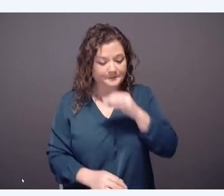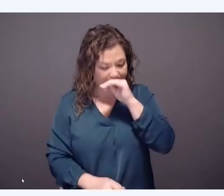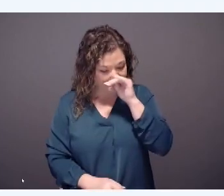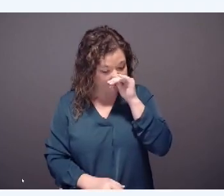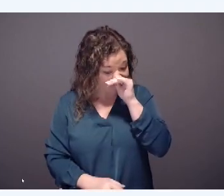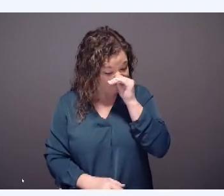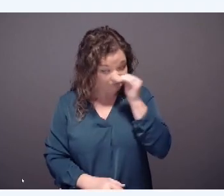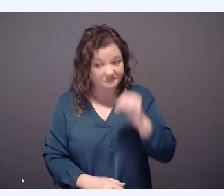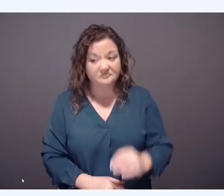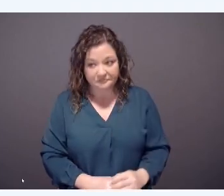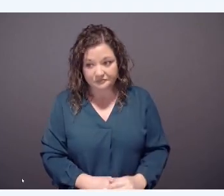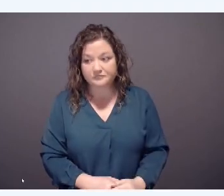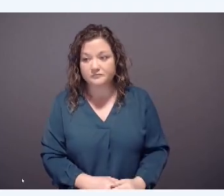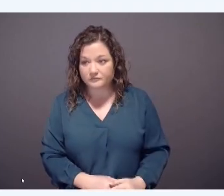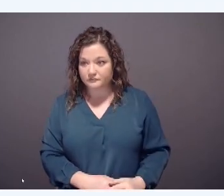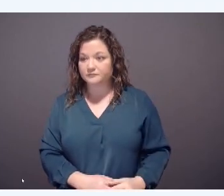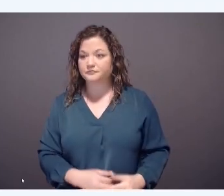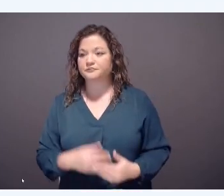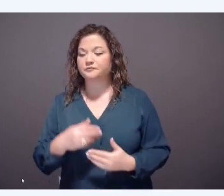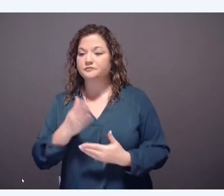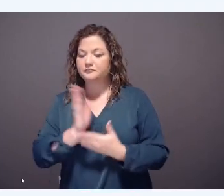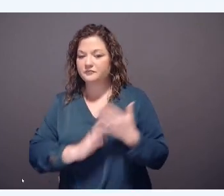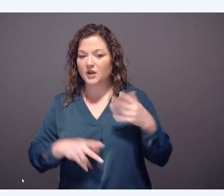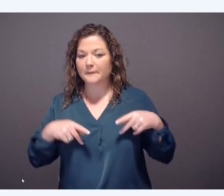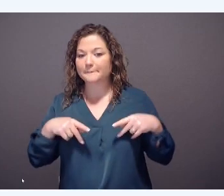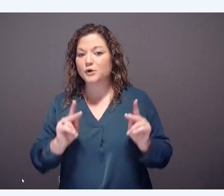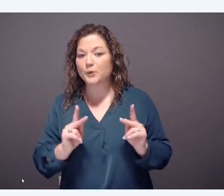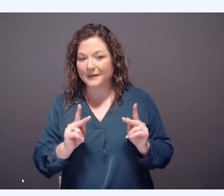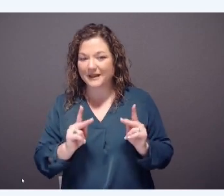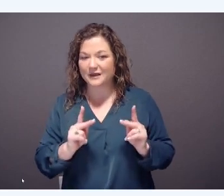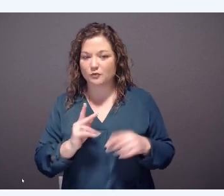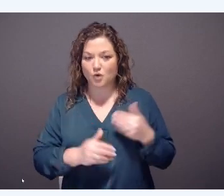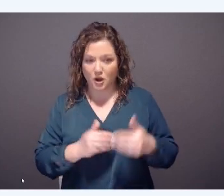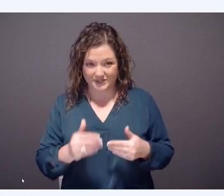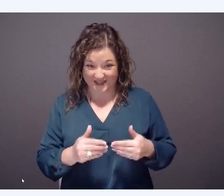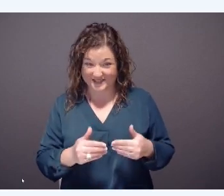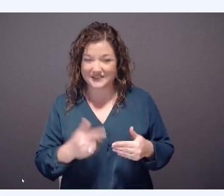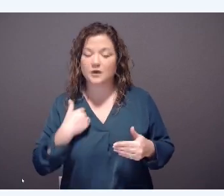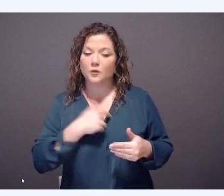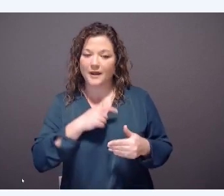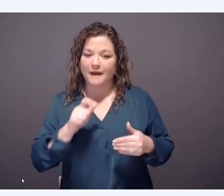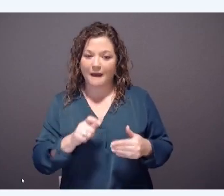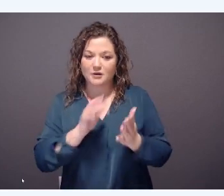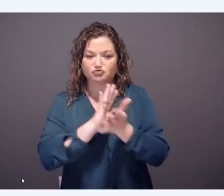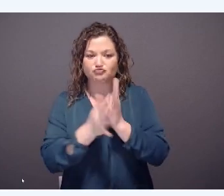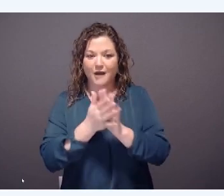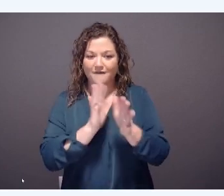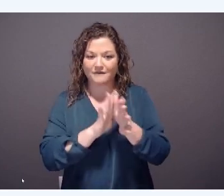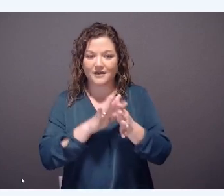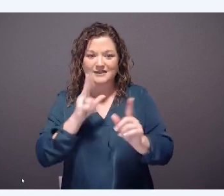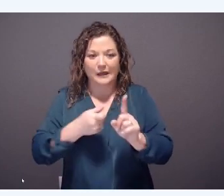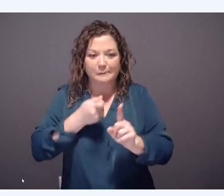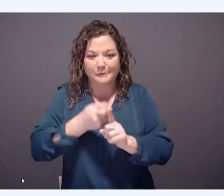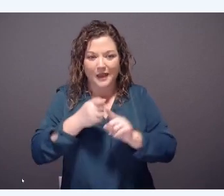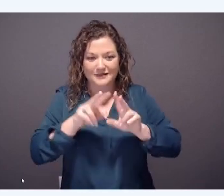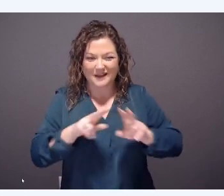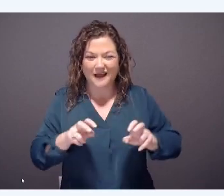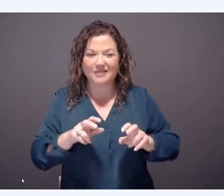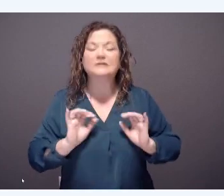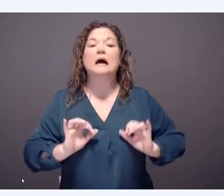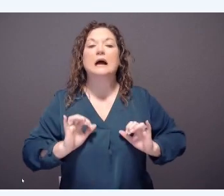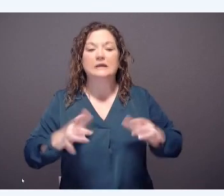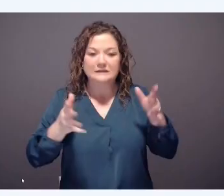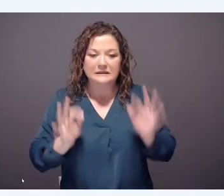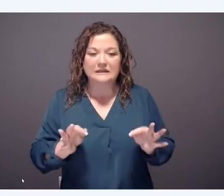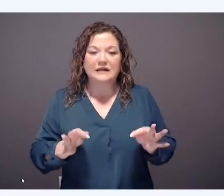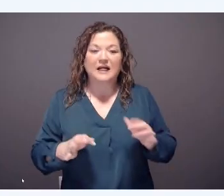So as part of the permit process, we had to do a traffic impact analysis, and it was determined we needed to add a left turn lane in the southbound direction, so the